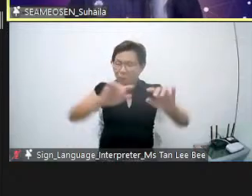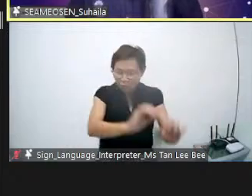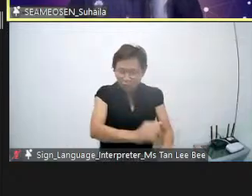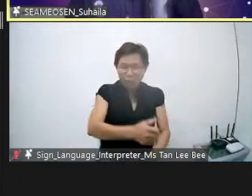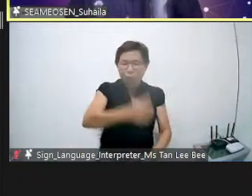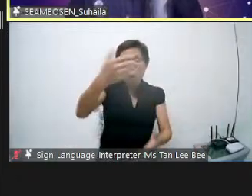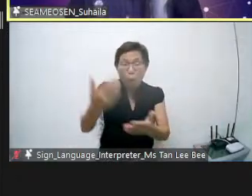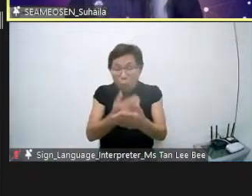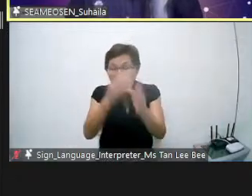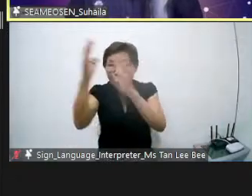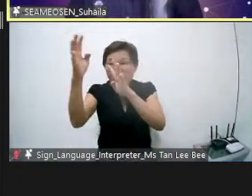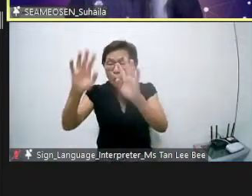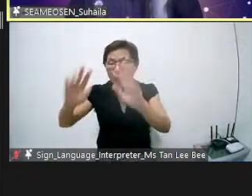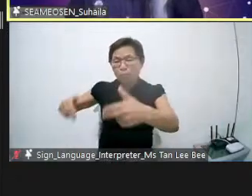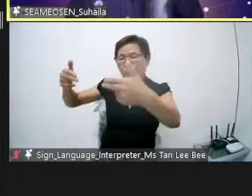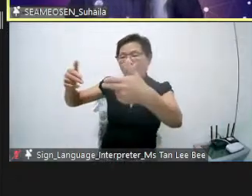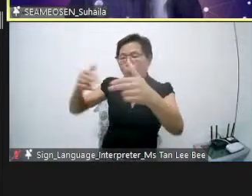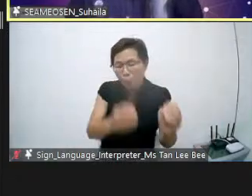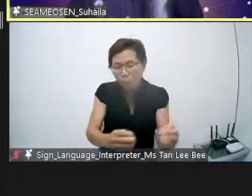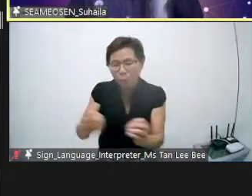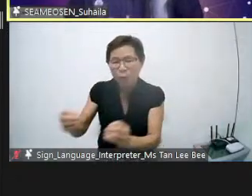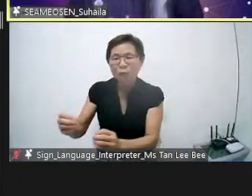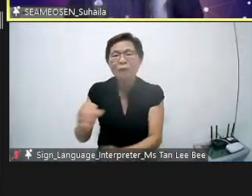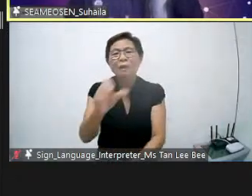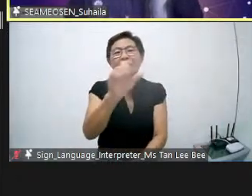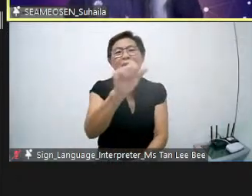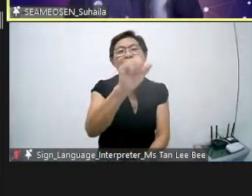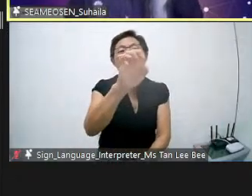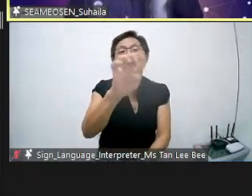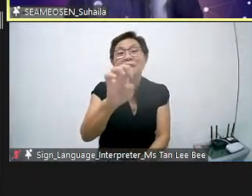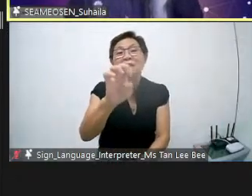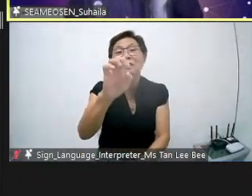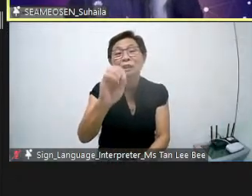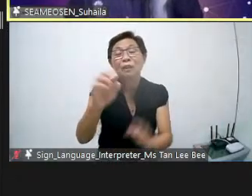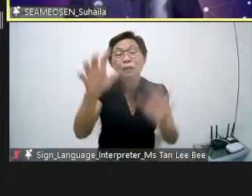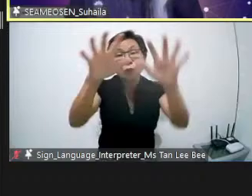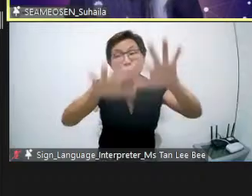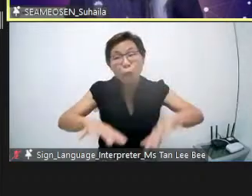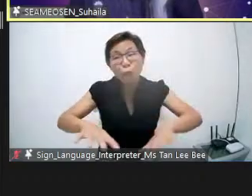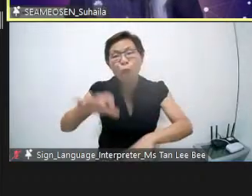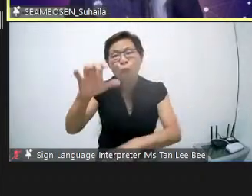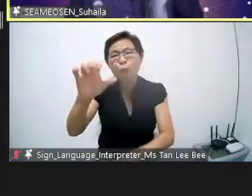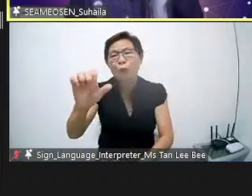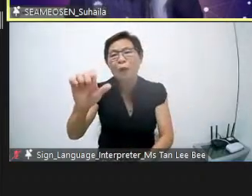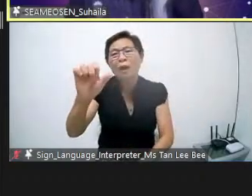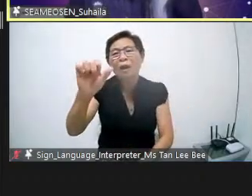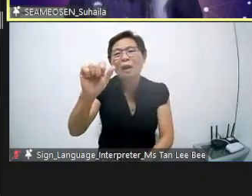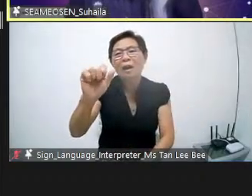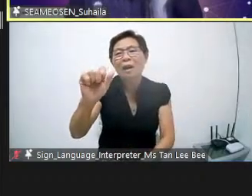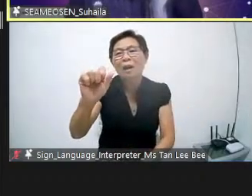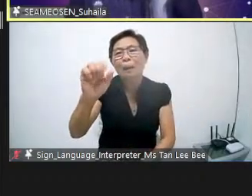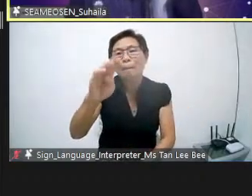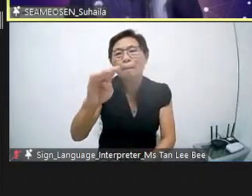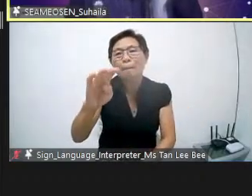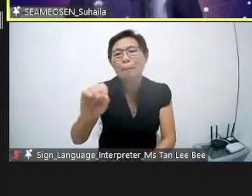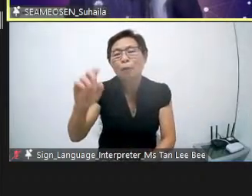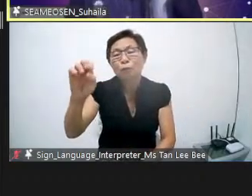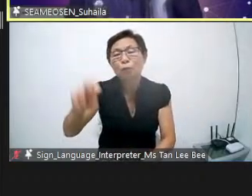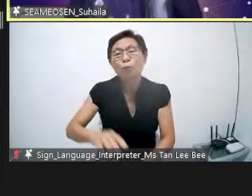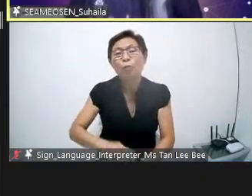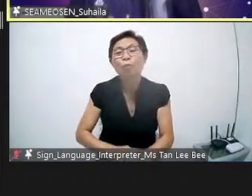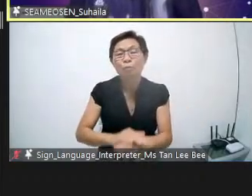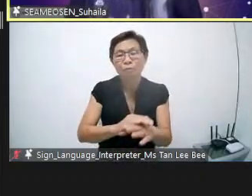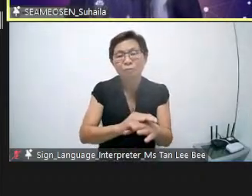innovation webinar organized by SEAMEO SEN, which aims to provide opportunities to all disability